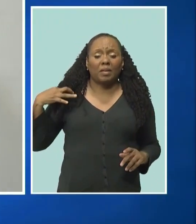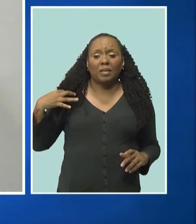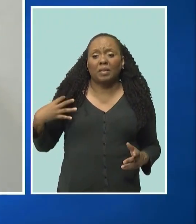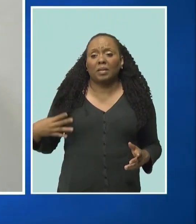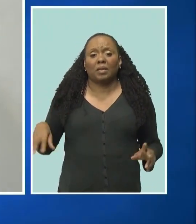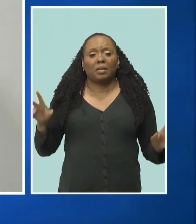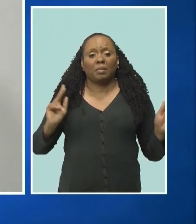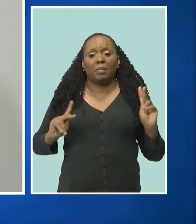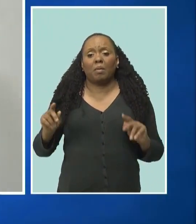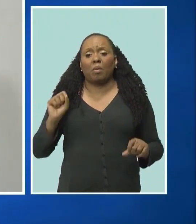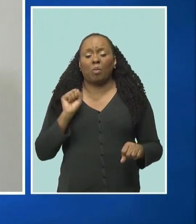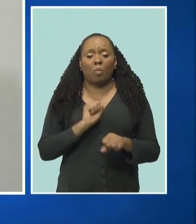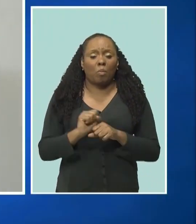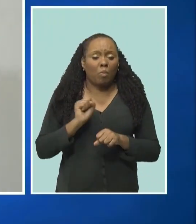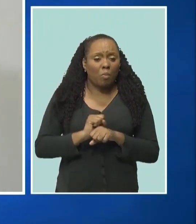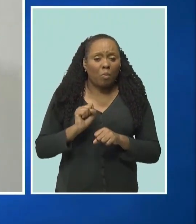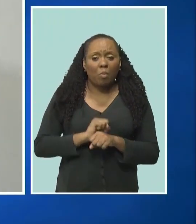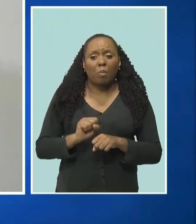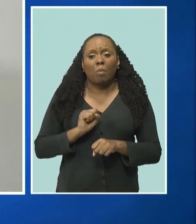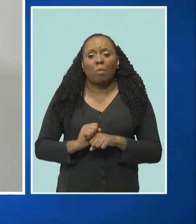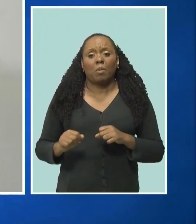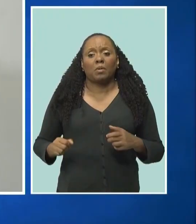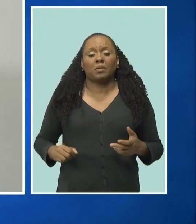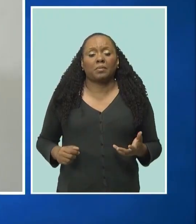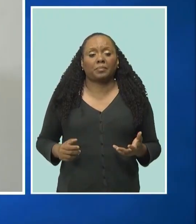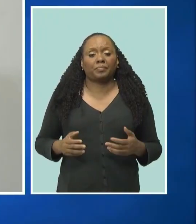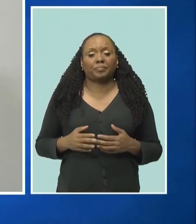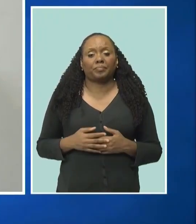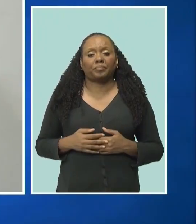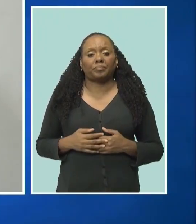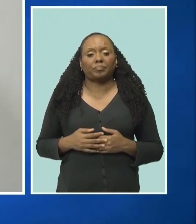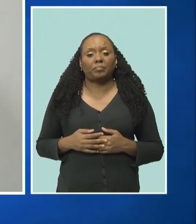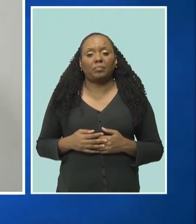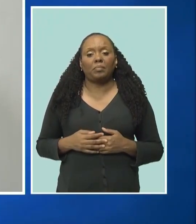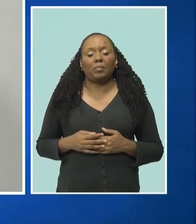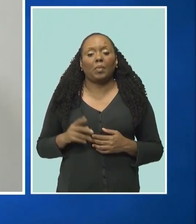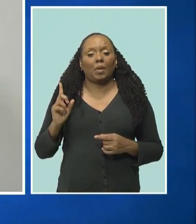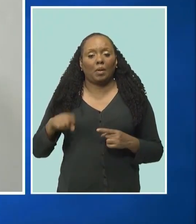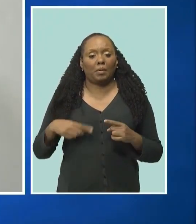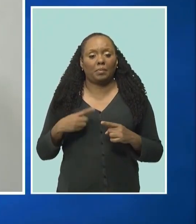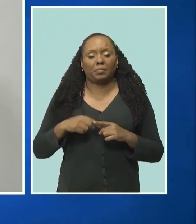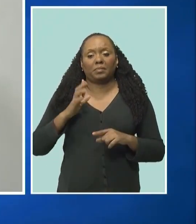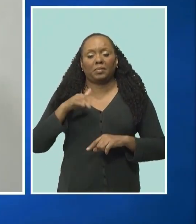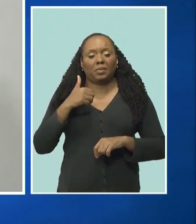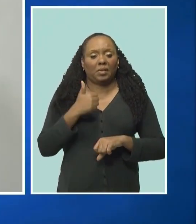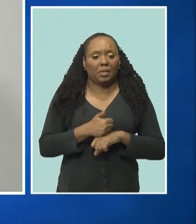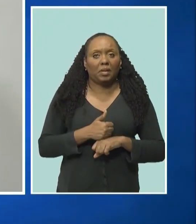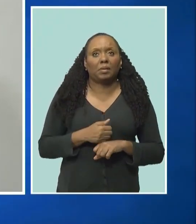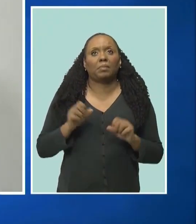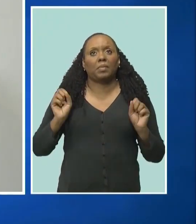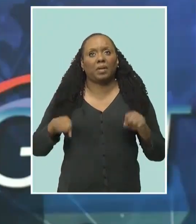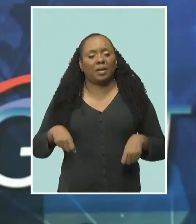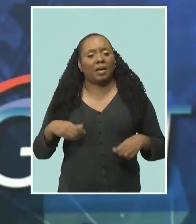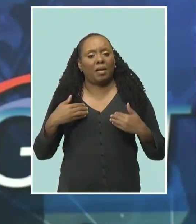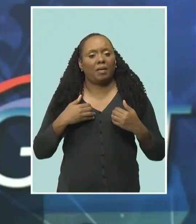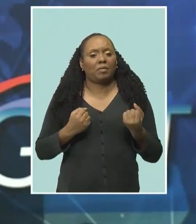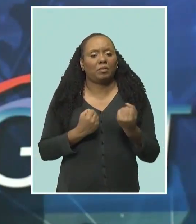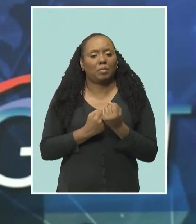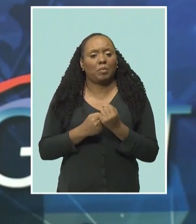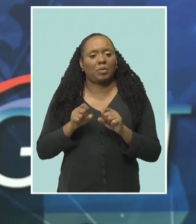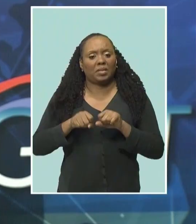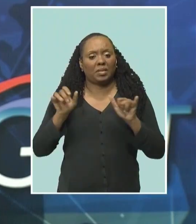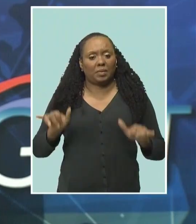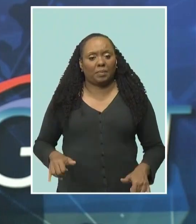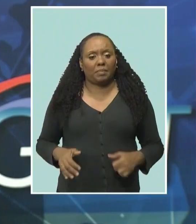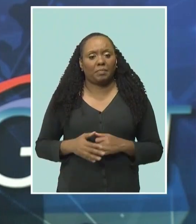in the field concerning that issue. And as we start to set that up, we'll be able to build support systems. We'll take a